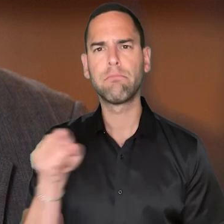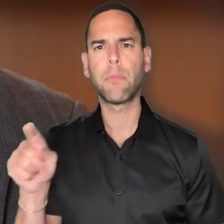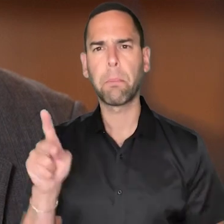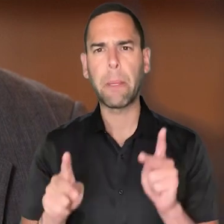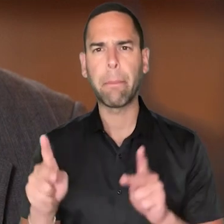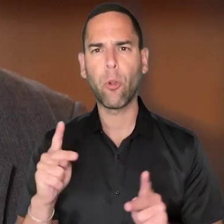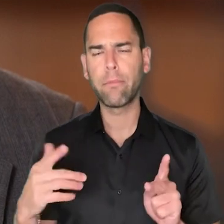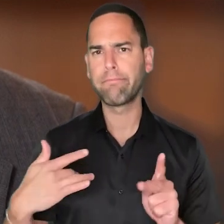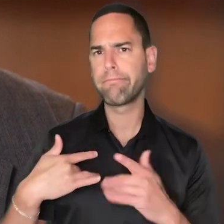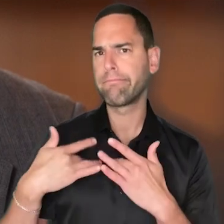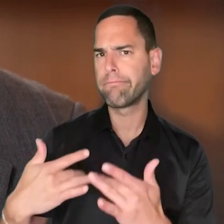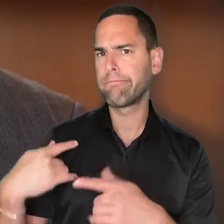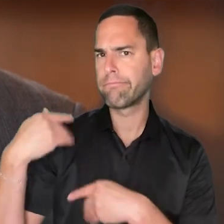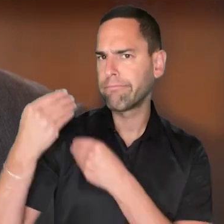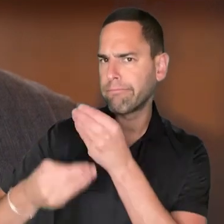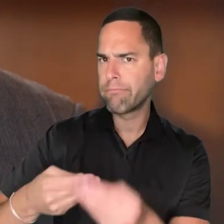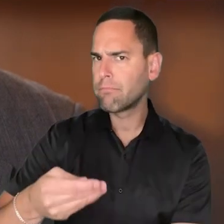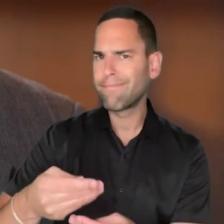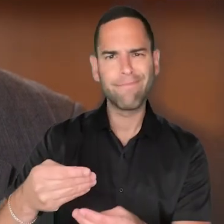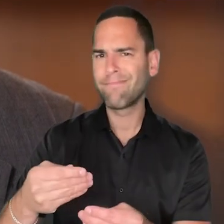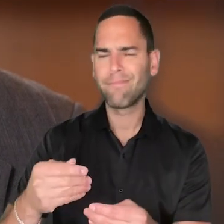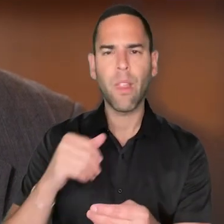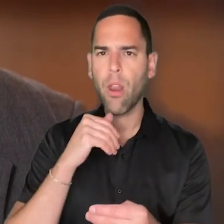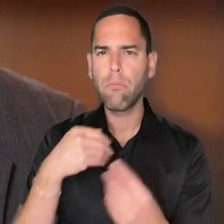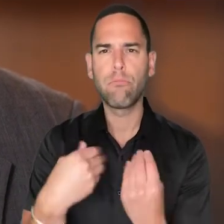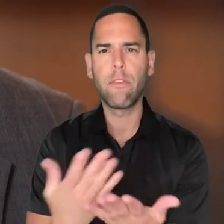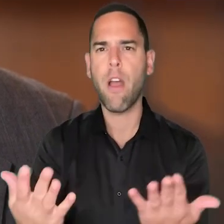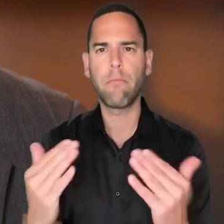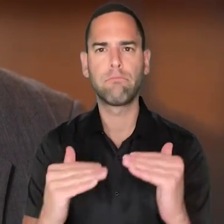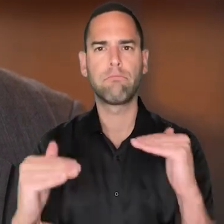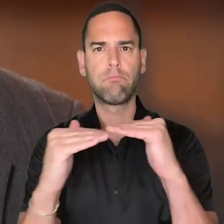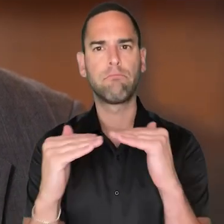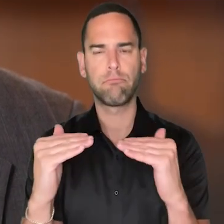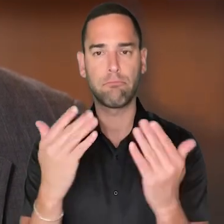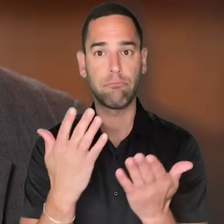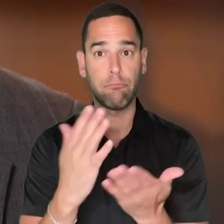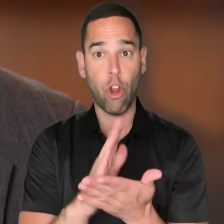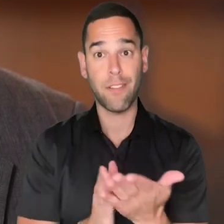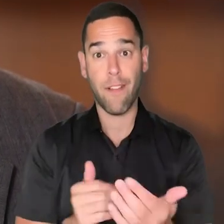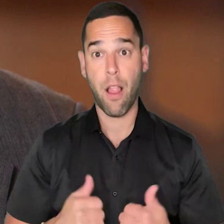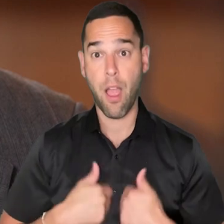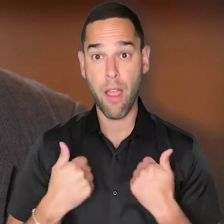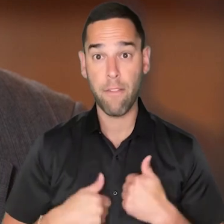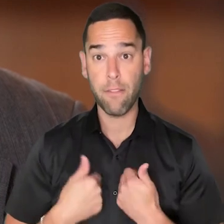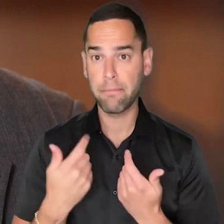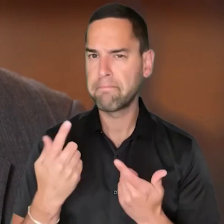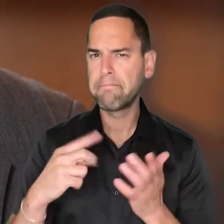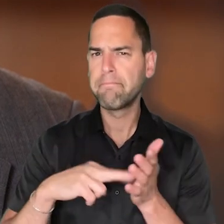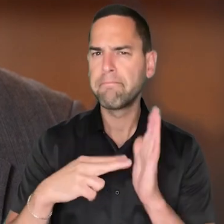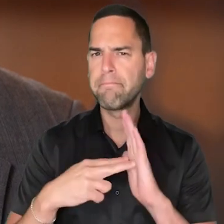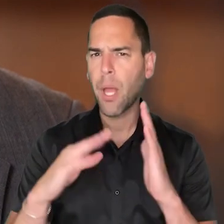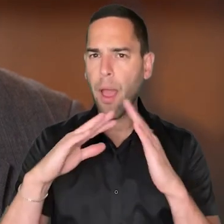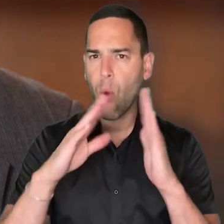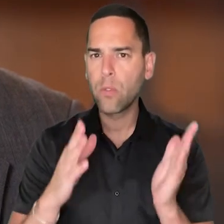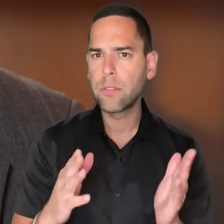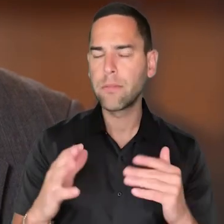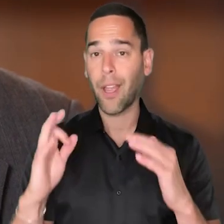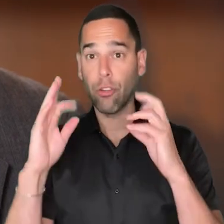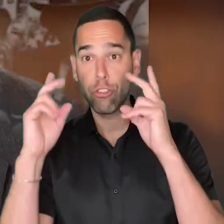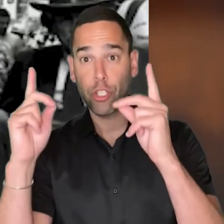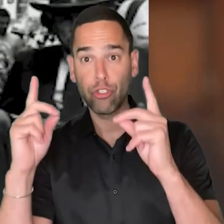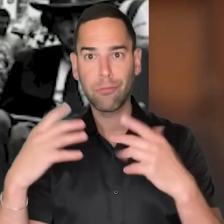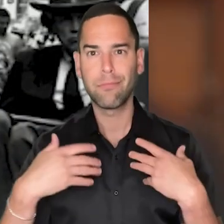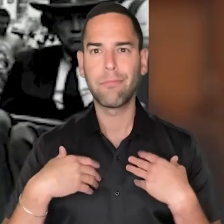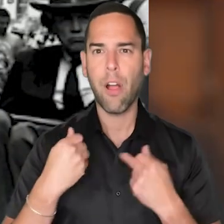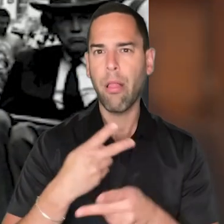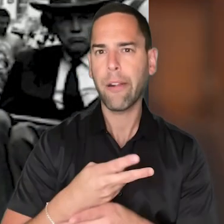disabilities have historically been denied the fundamental access to elements of life, including housing, education, as well as